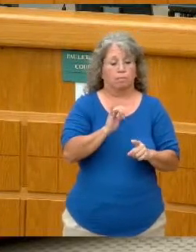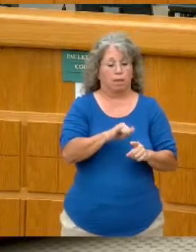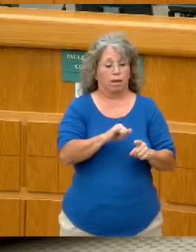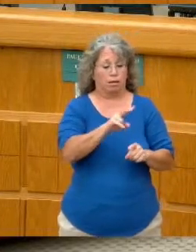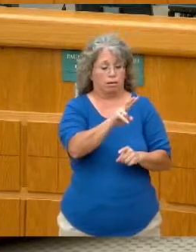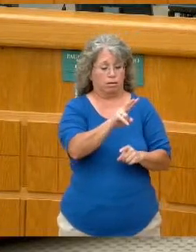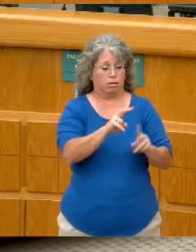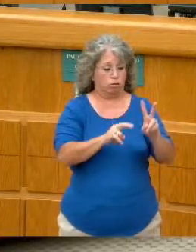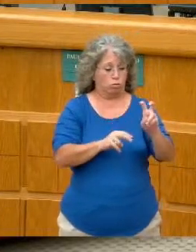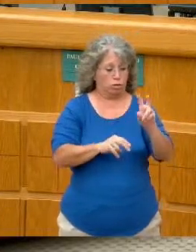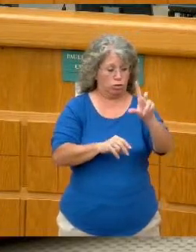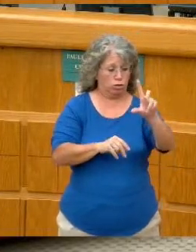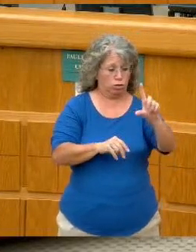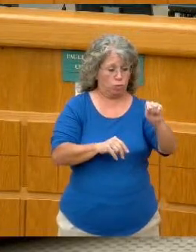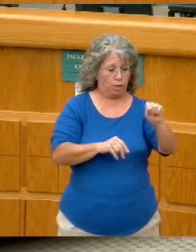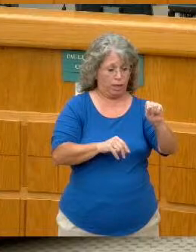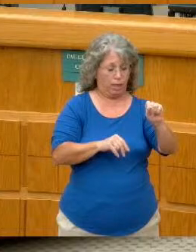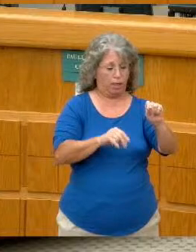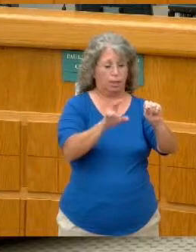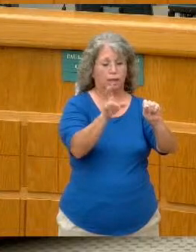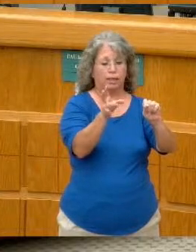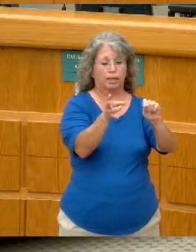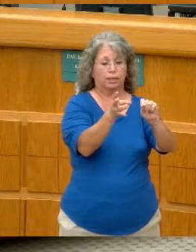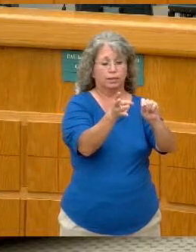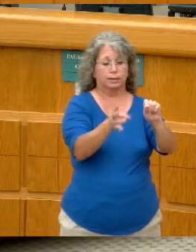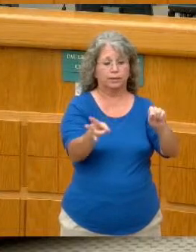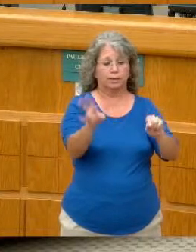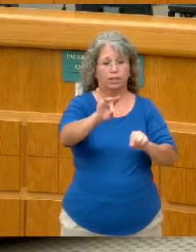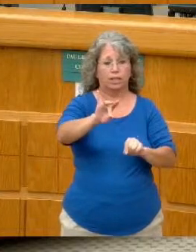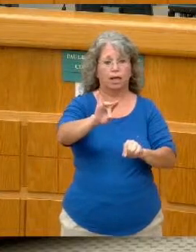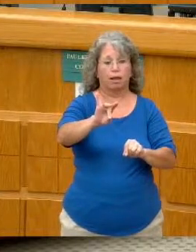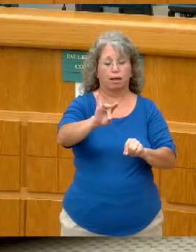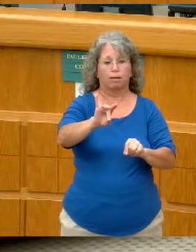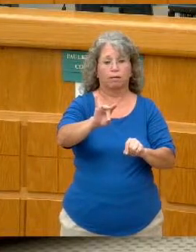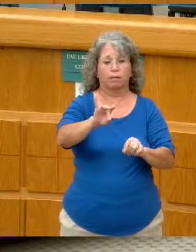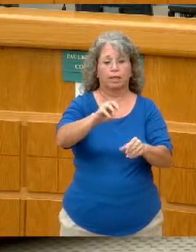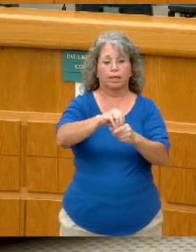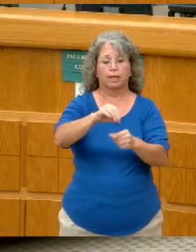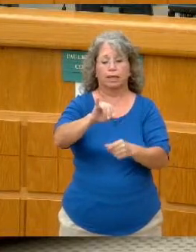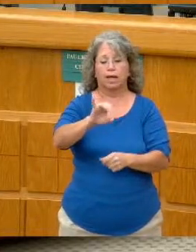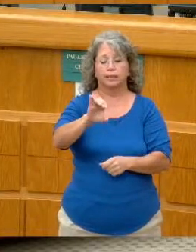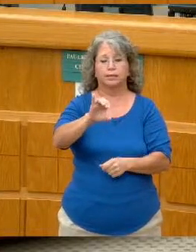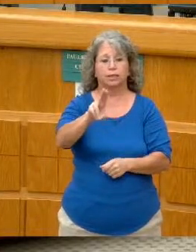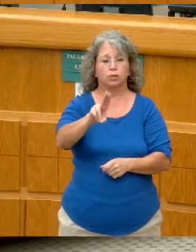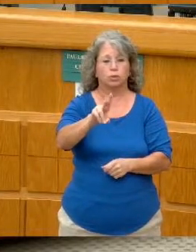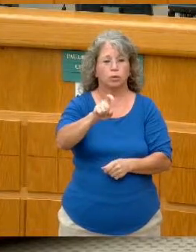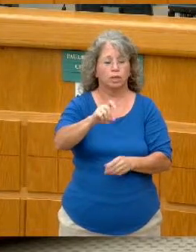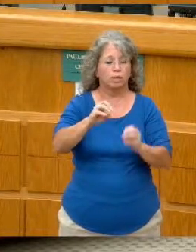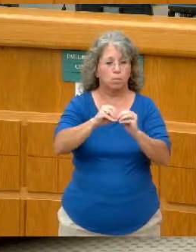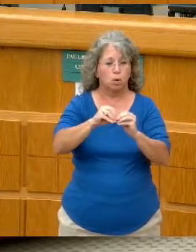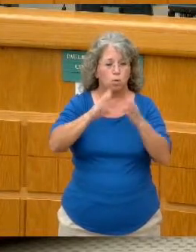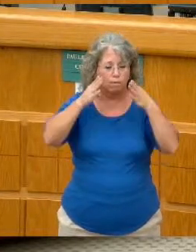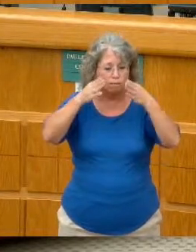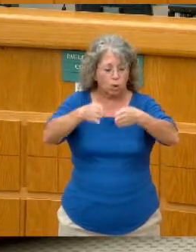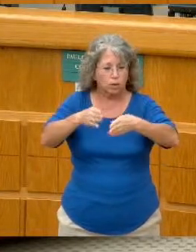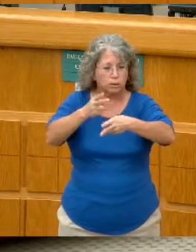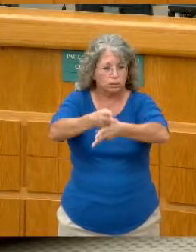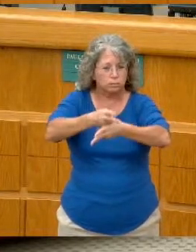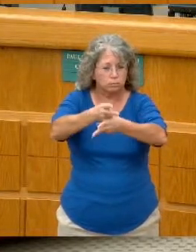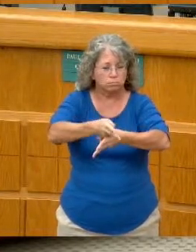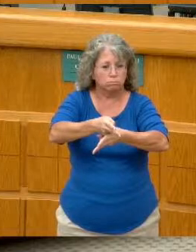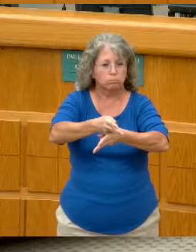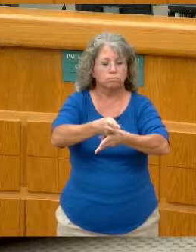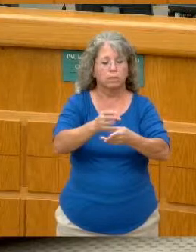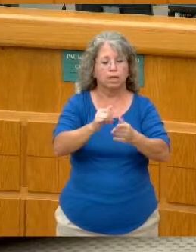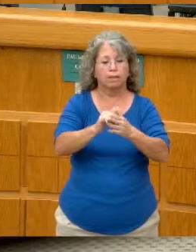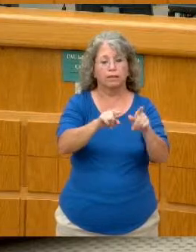220, 78 are needing more care than not. They're in intensive care. And that, though, also is a decrease of 2